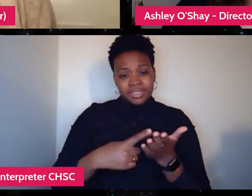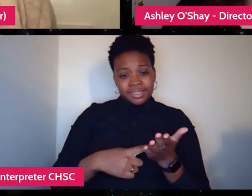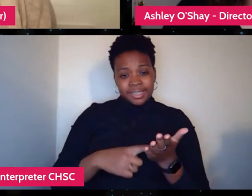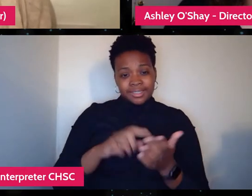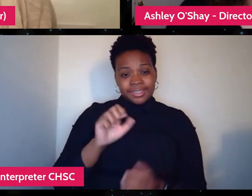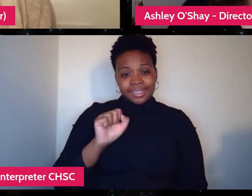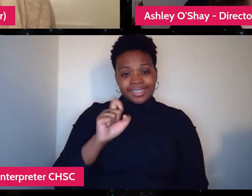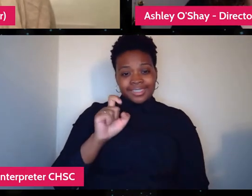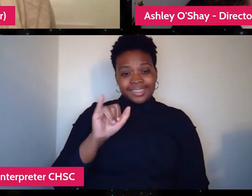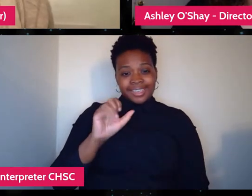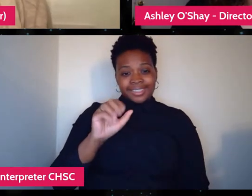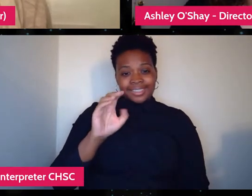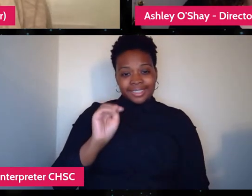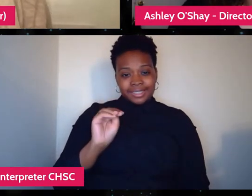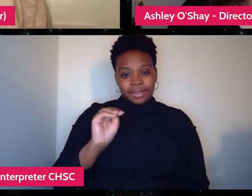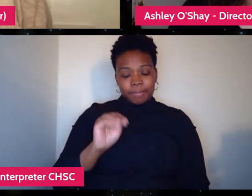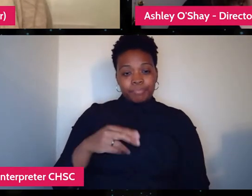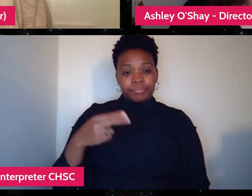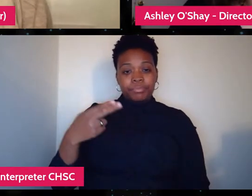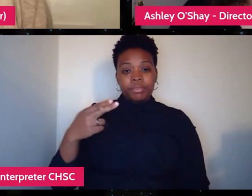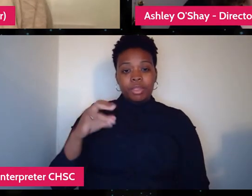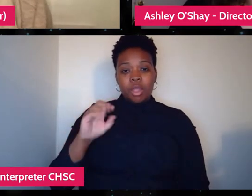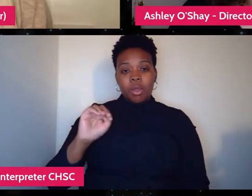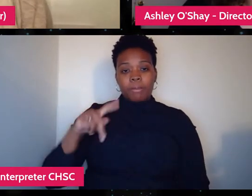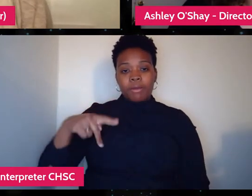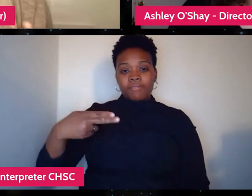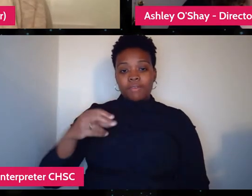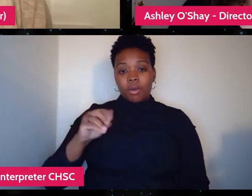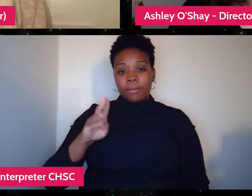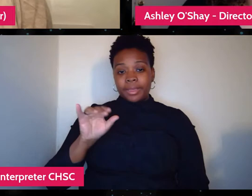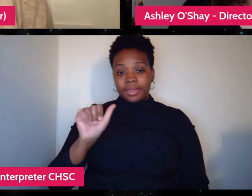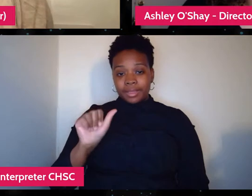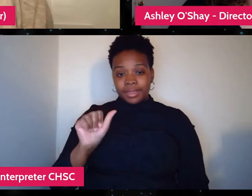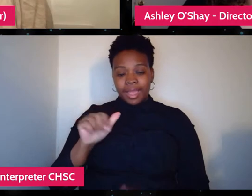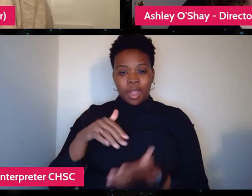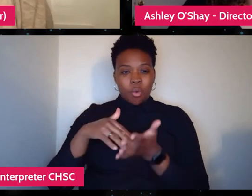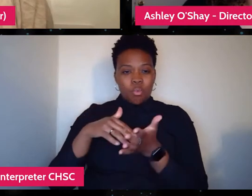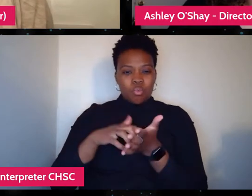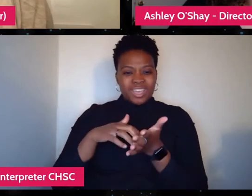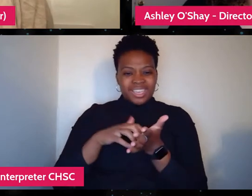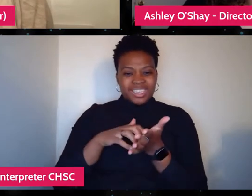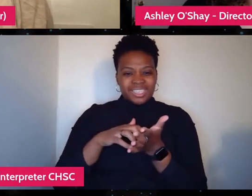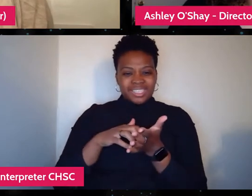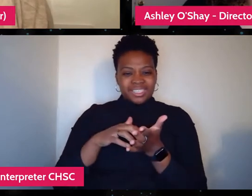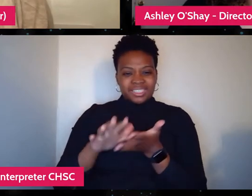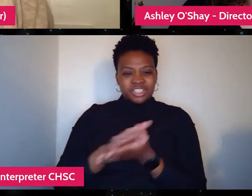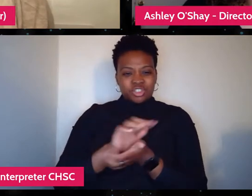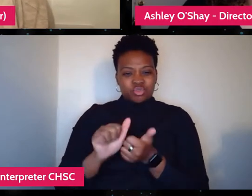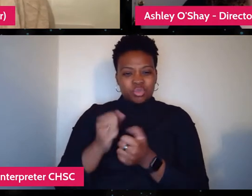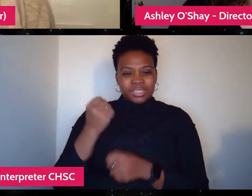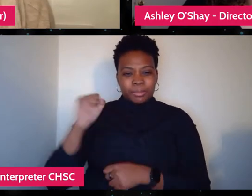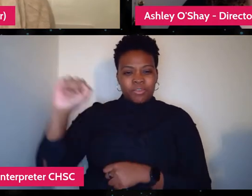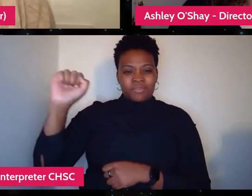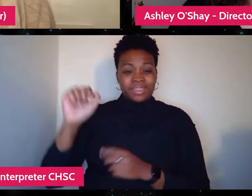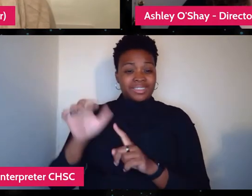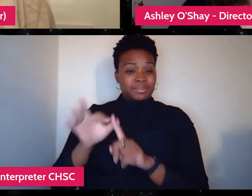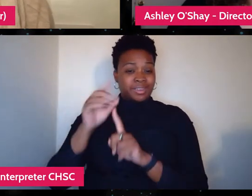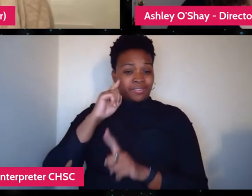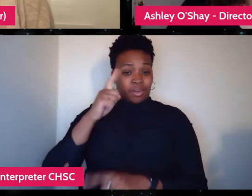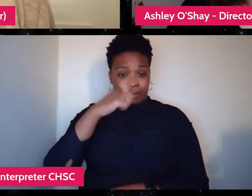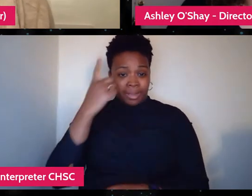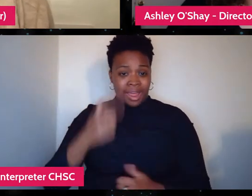sexism and homophobia weakens and destroys movements, particularly in the movement for Black lives?